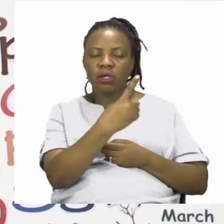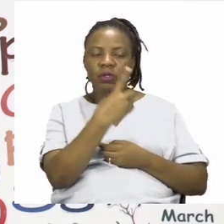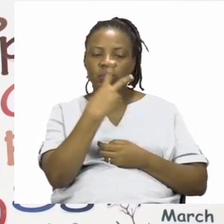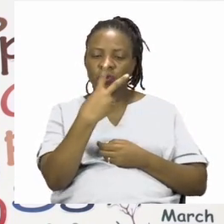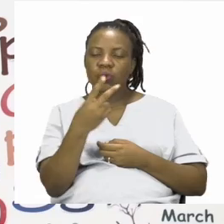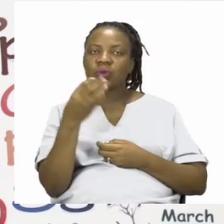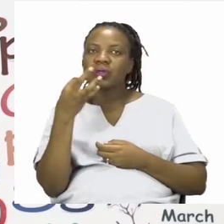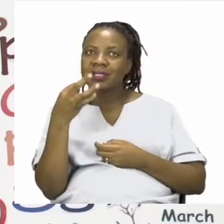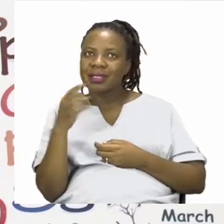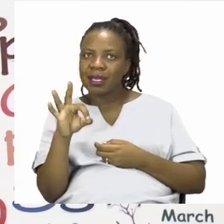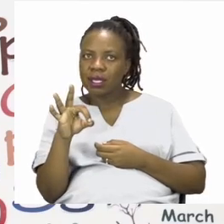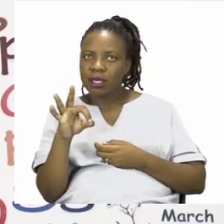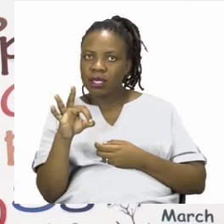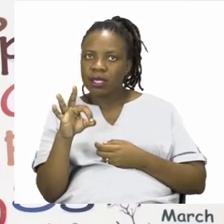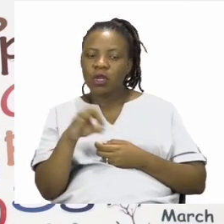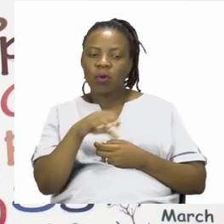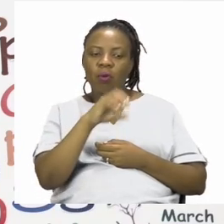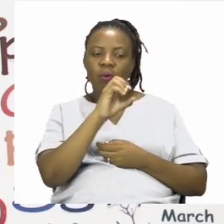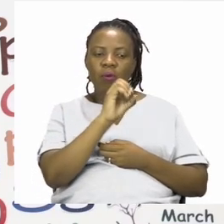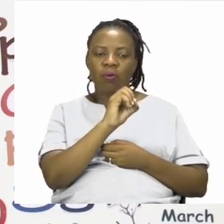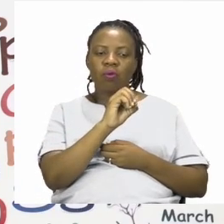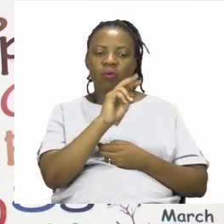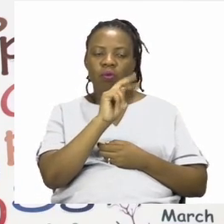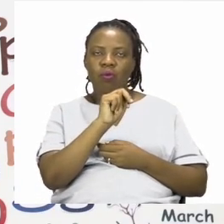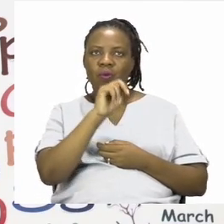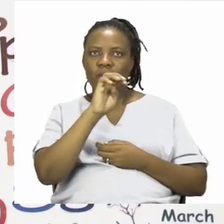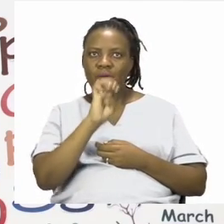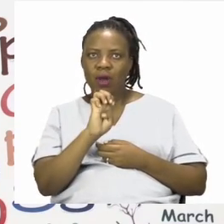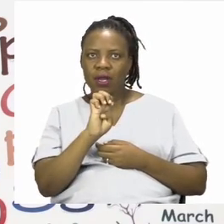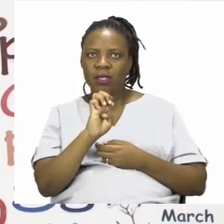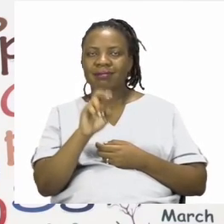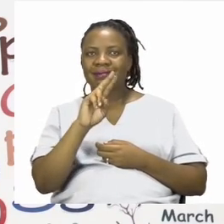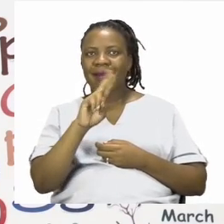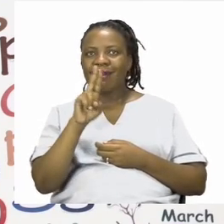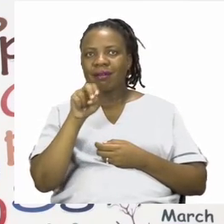129, and you will see it's a very